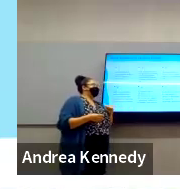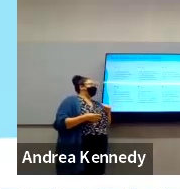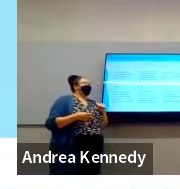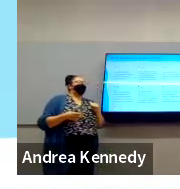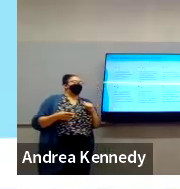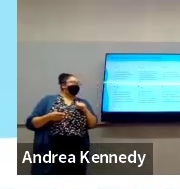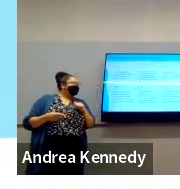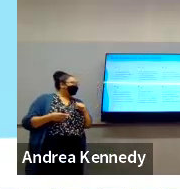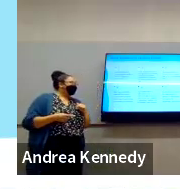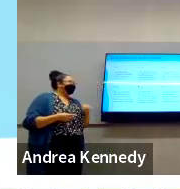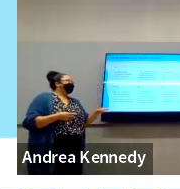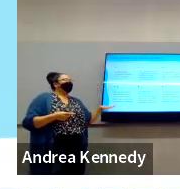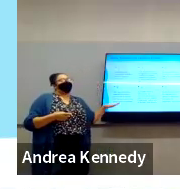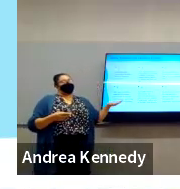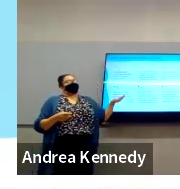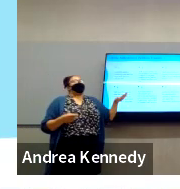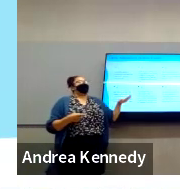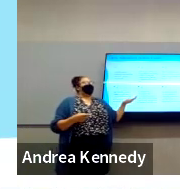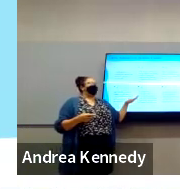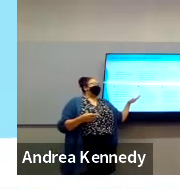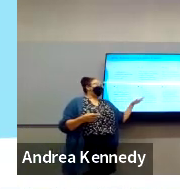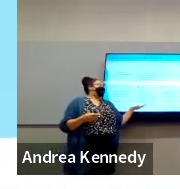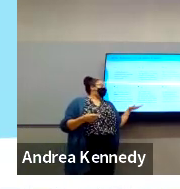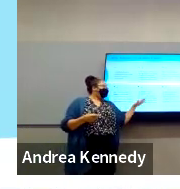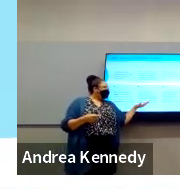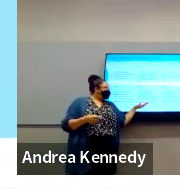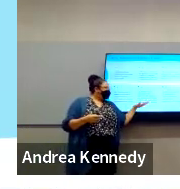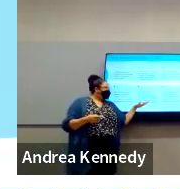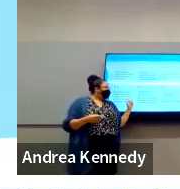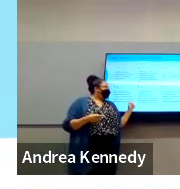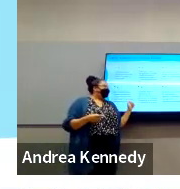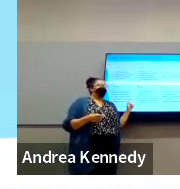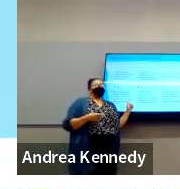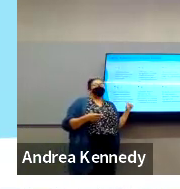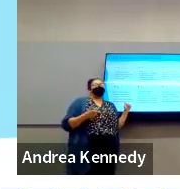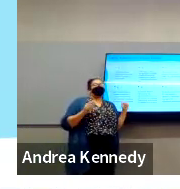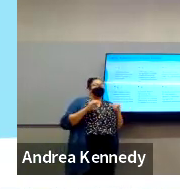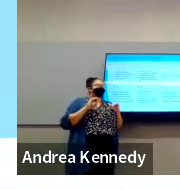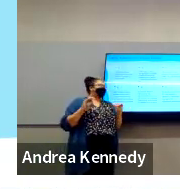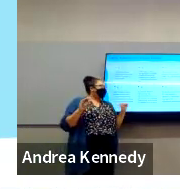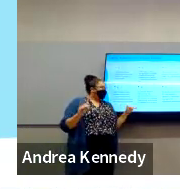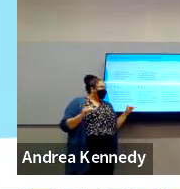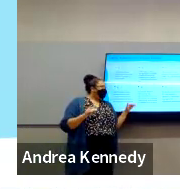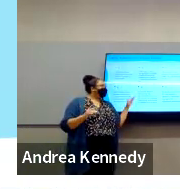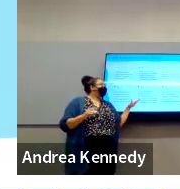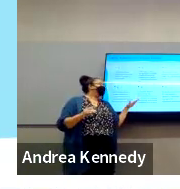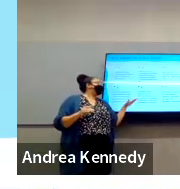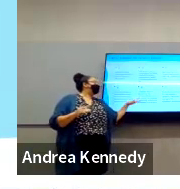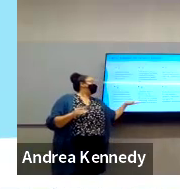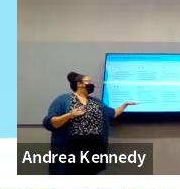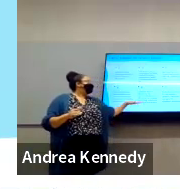the calculations are correct or if there's anything that needs to be fixed. And if everything looks